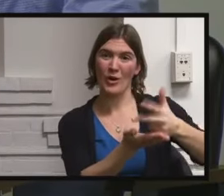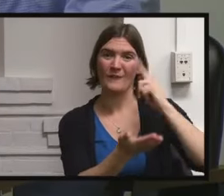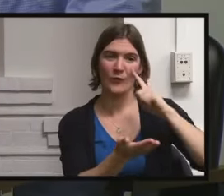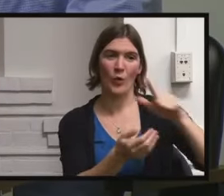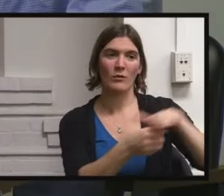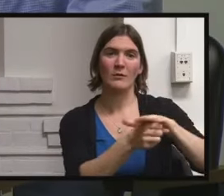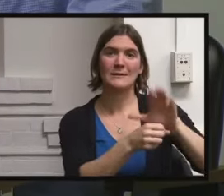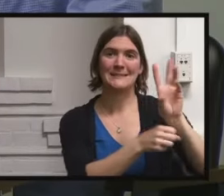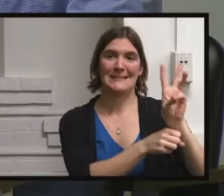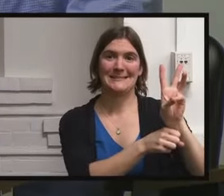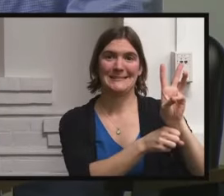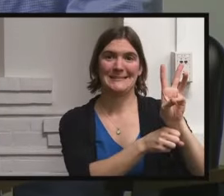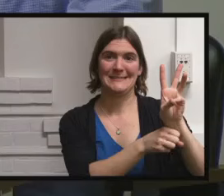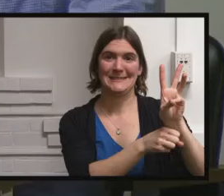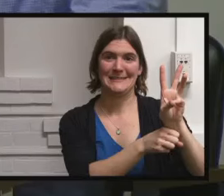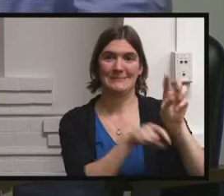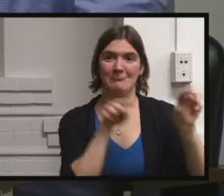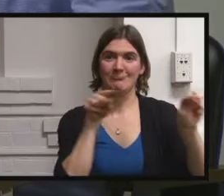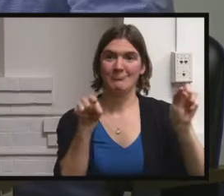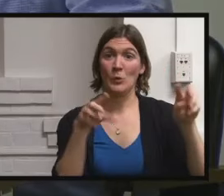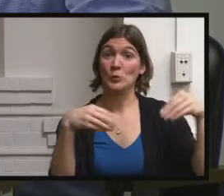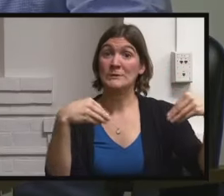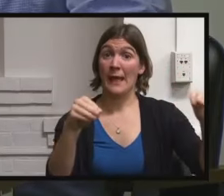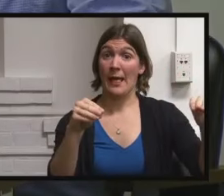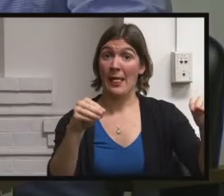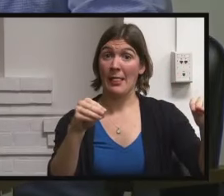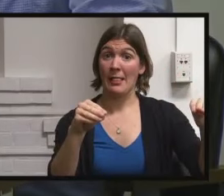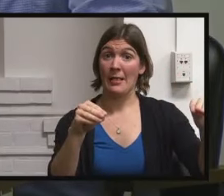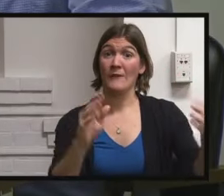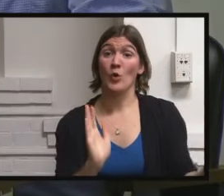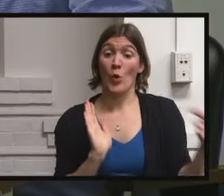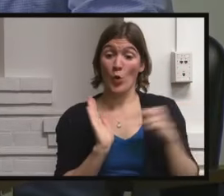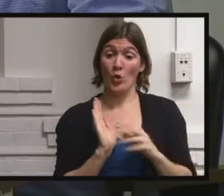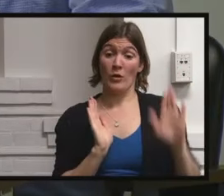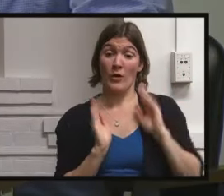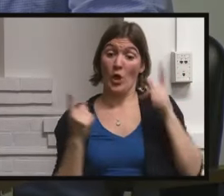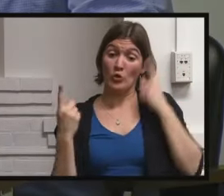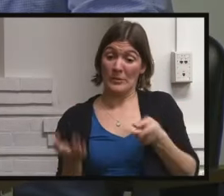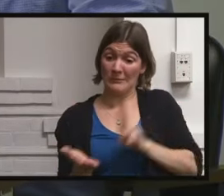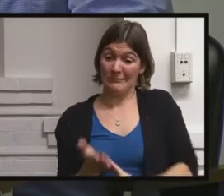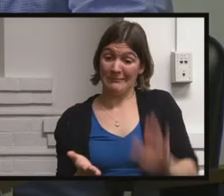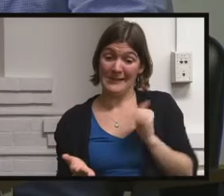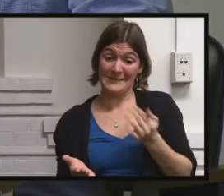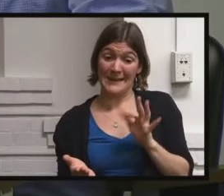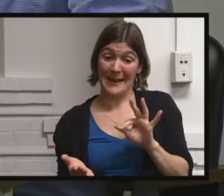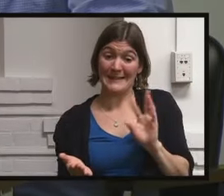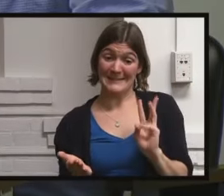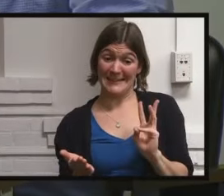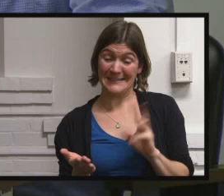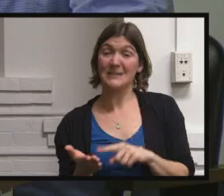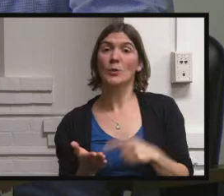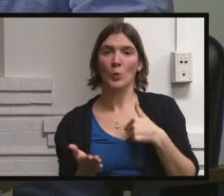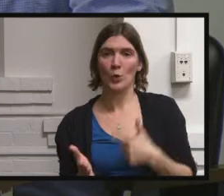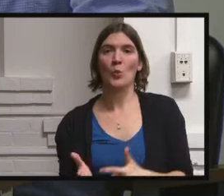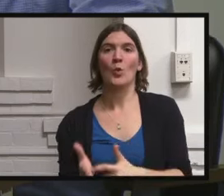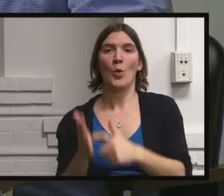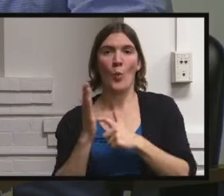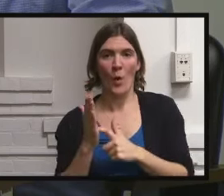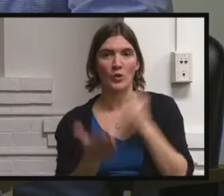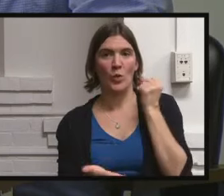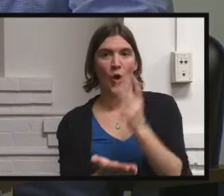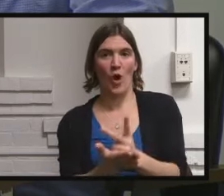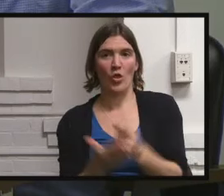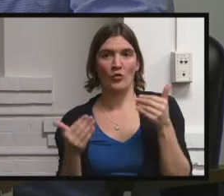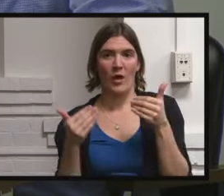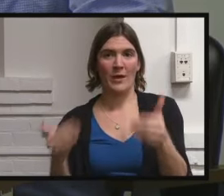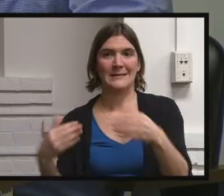6. And consistent with our 1996 agreement, the Brattleboro Select Board is required to